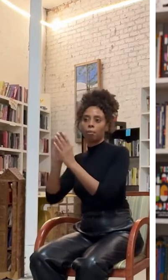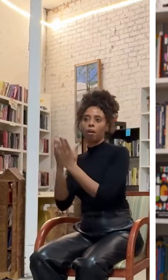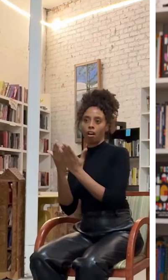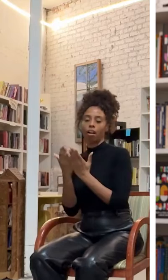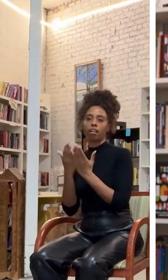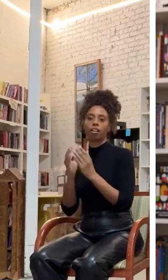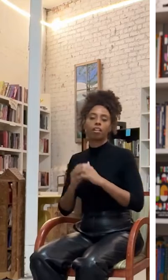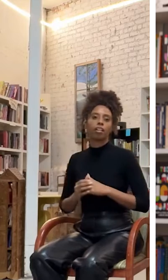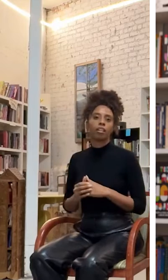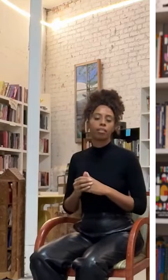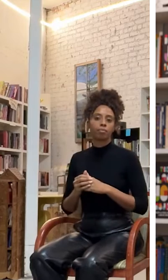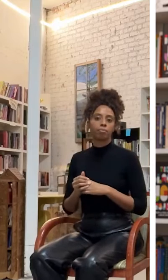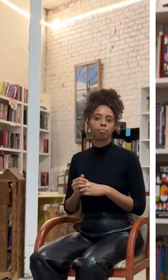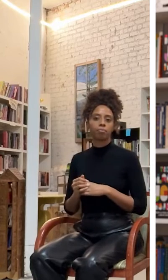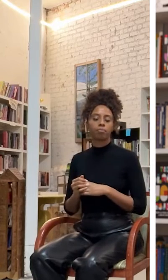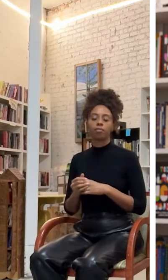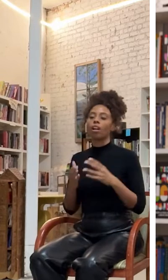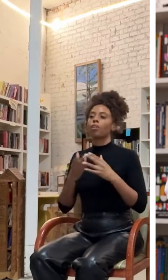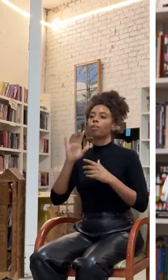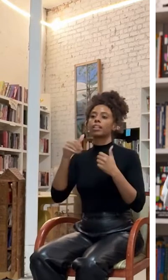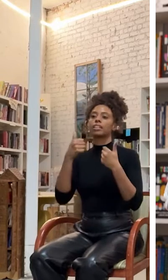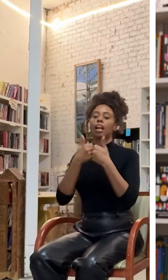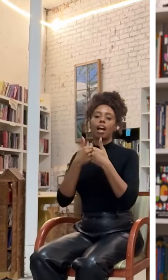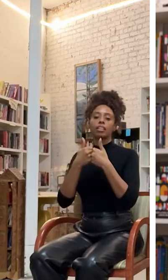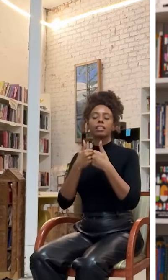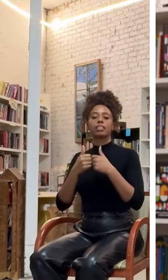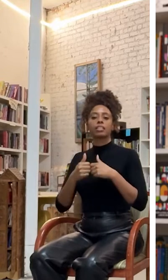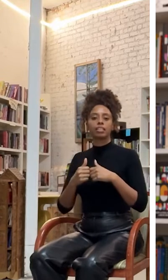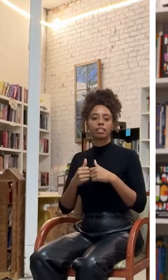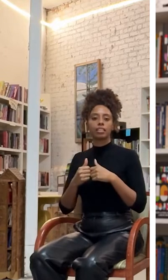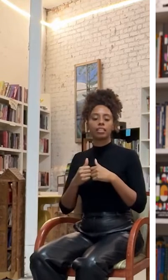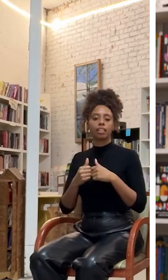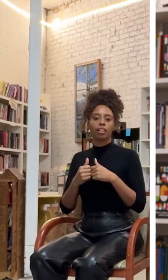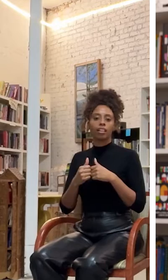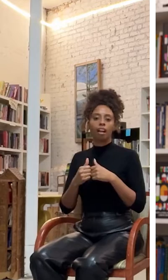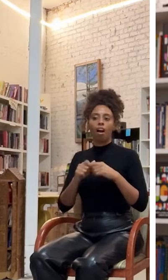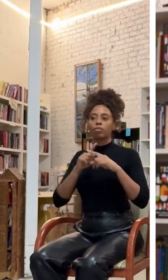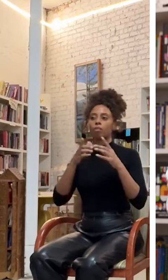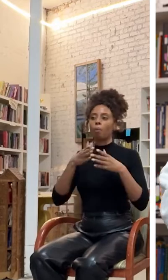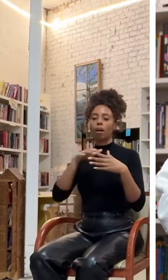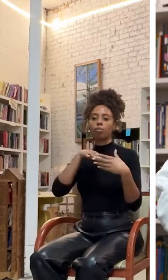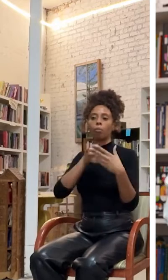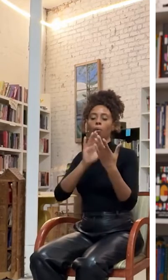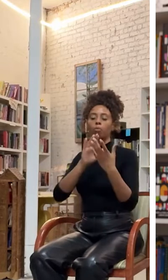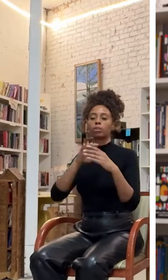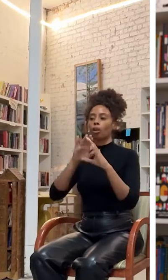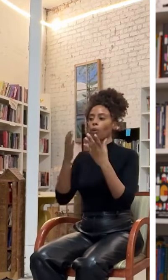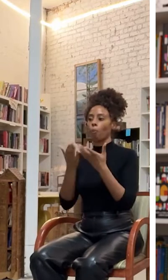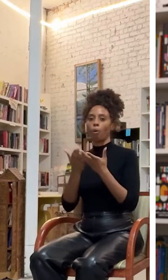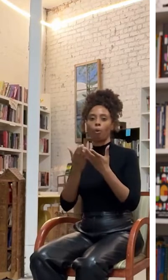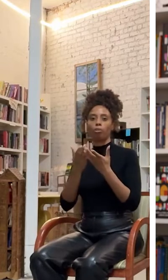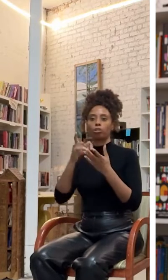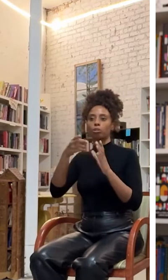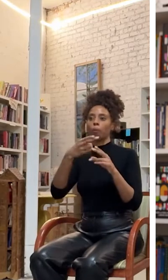And through those challenges of disciplines and challenges of worlds, as you create them all together, you name joy for